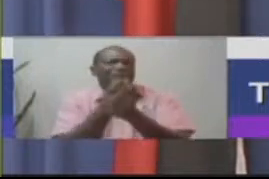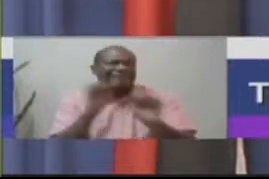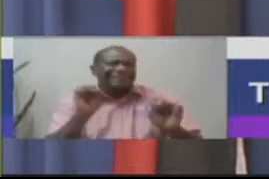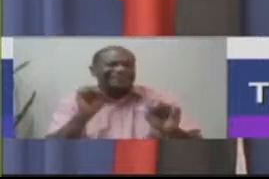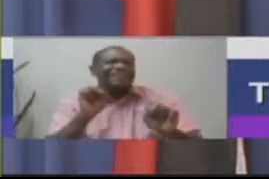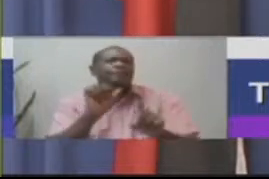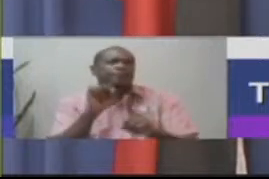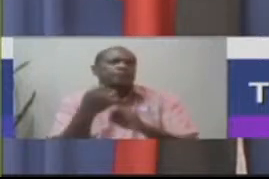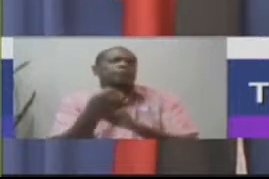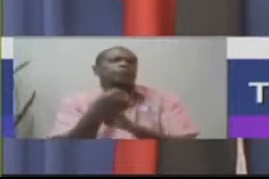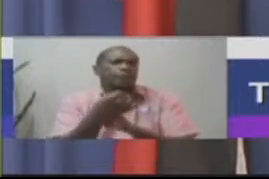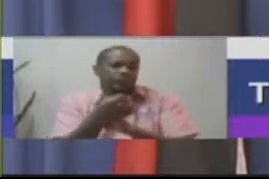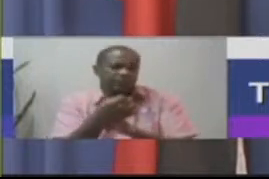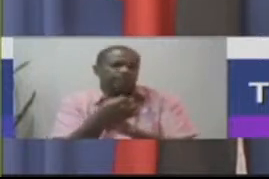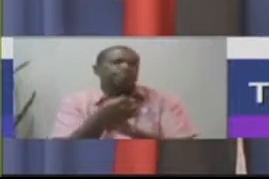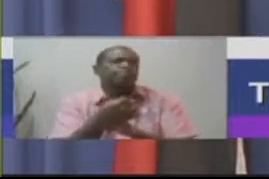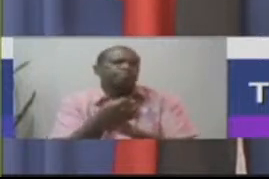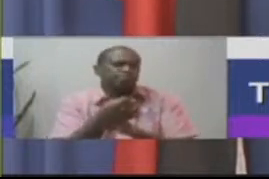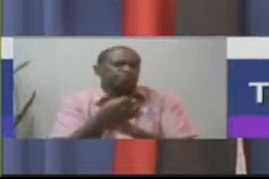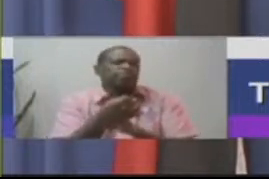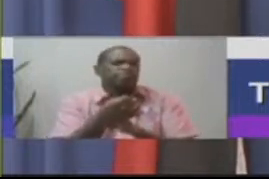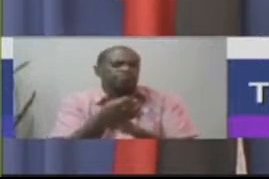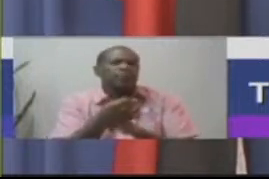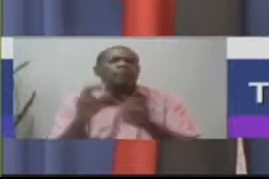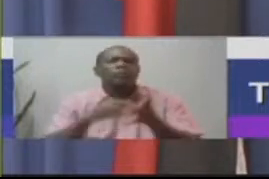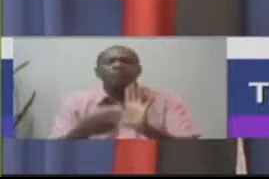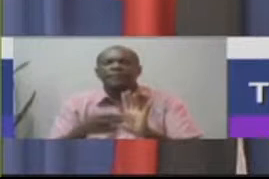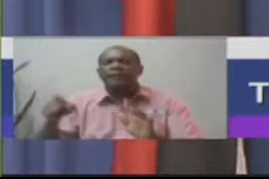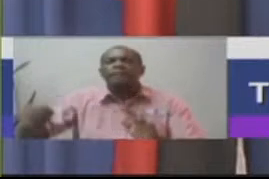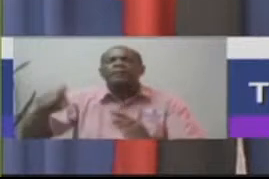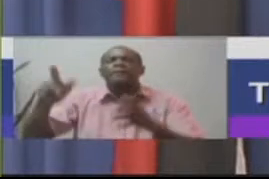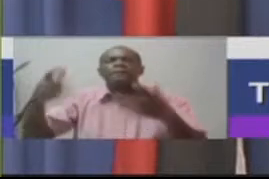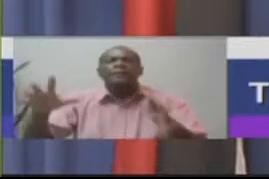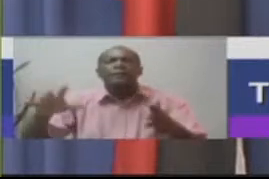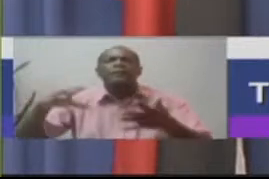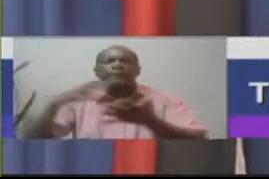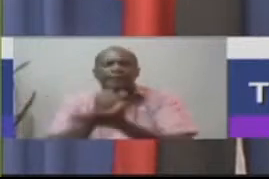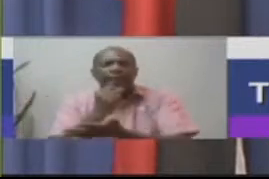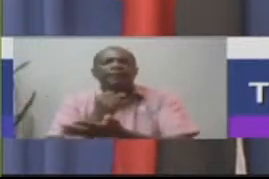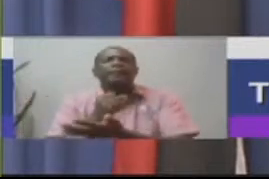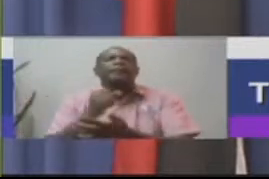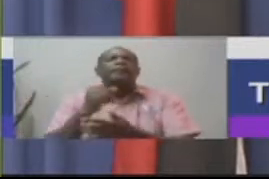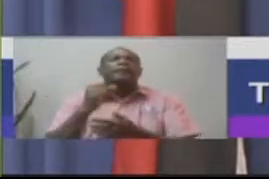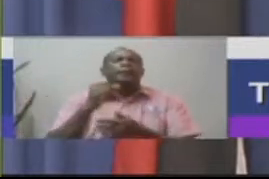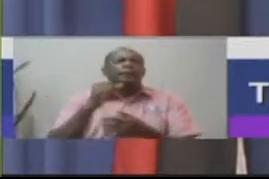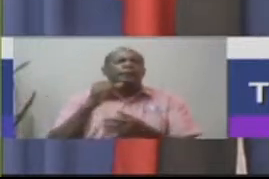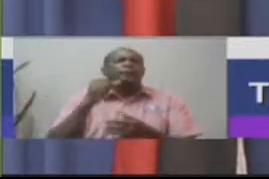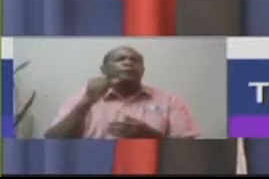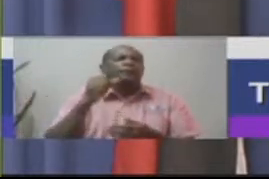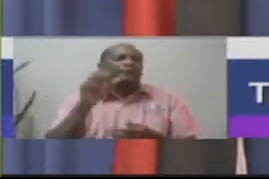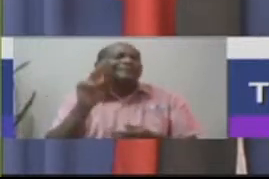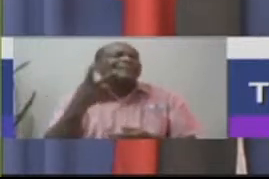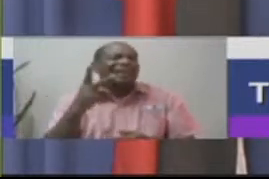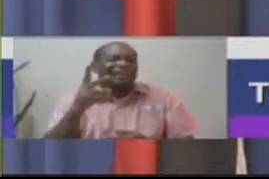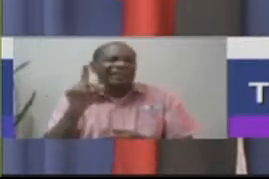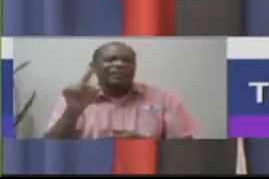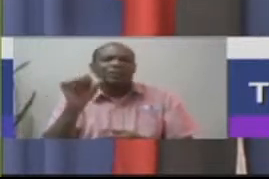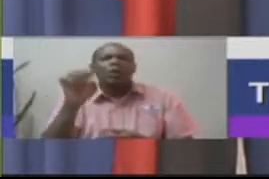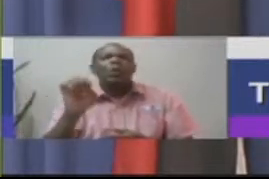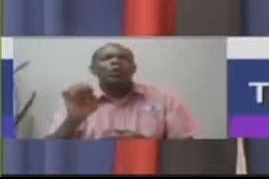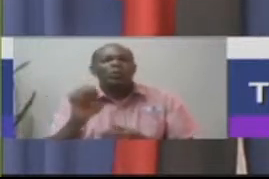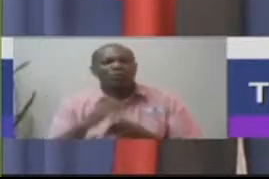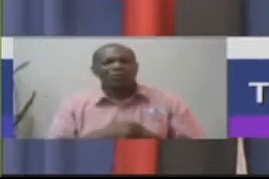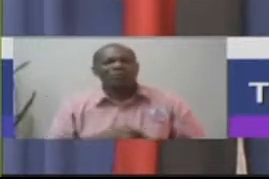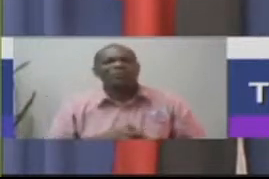on which the other sectors of the economy would roll out, rather than gamble for an early start on